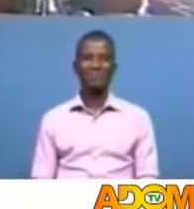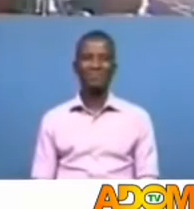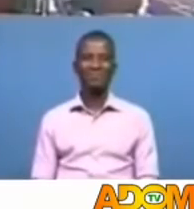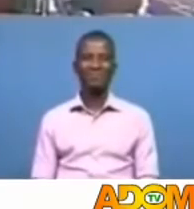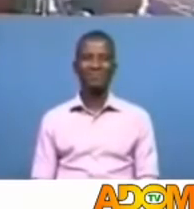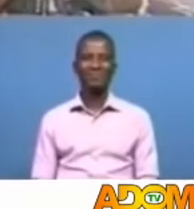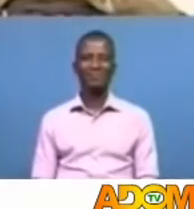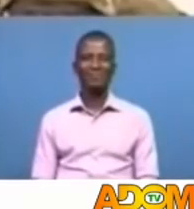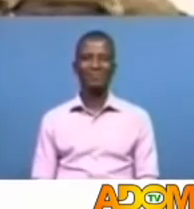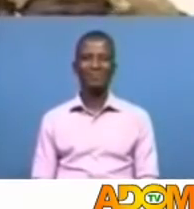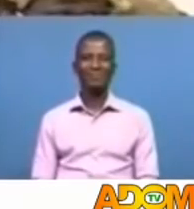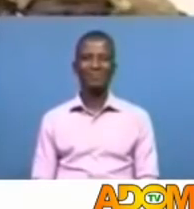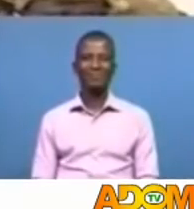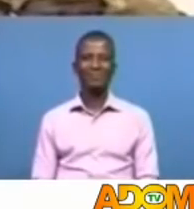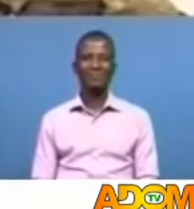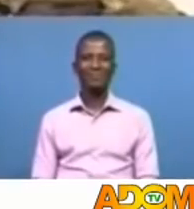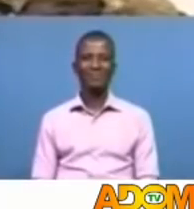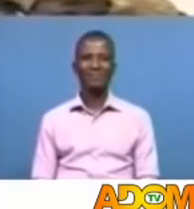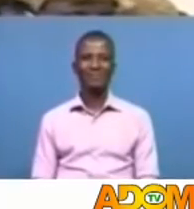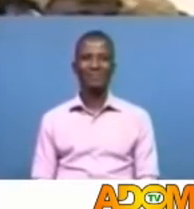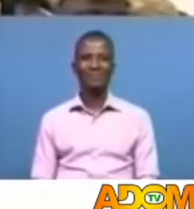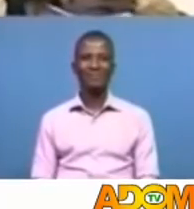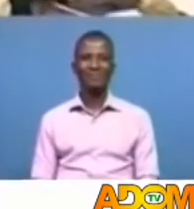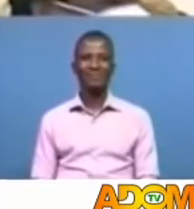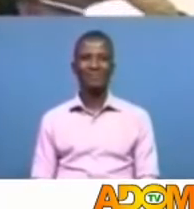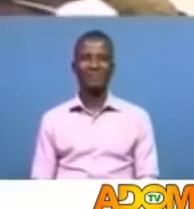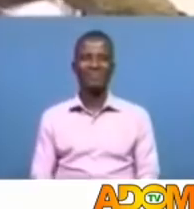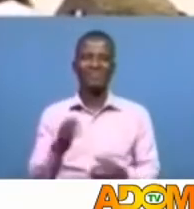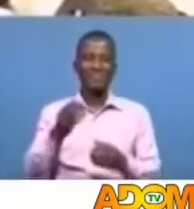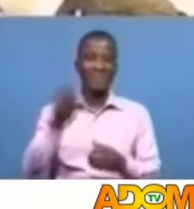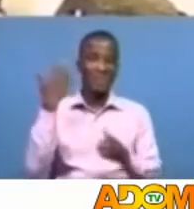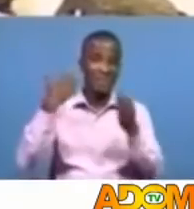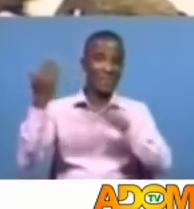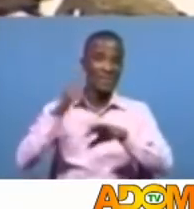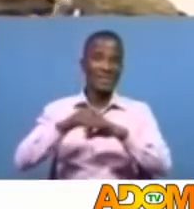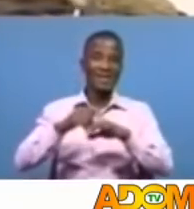Milord, incidentally, my learned friend was on the other side in that matter.